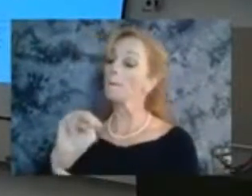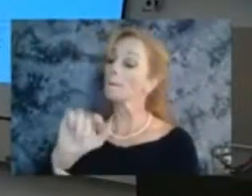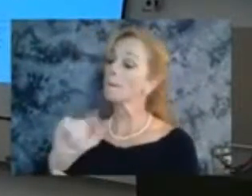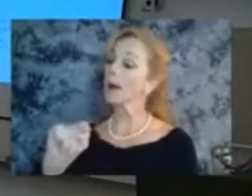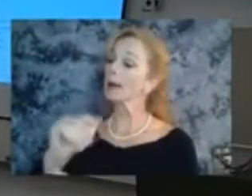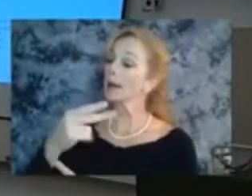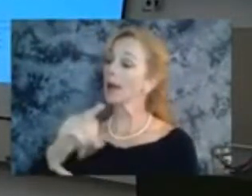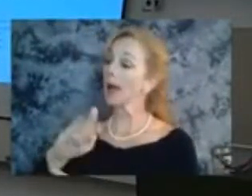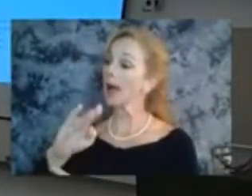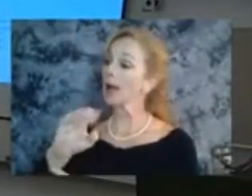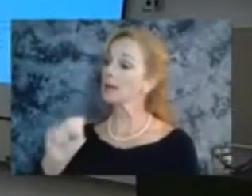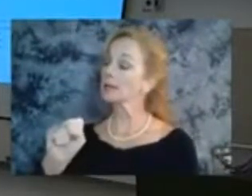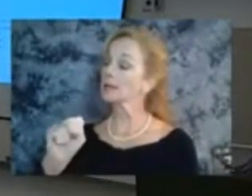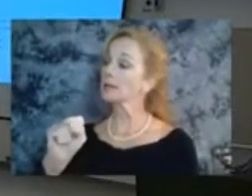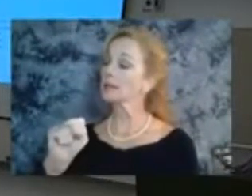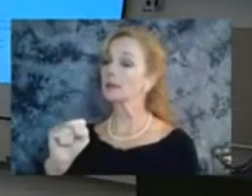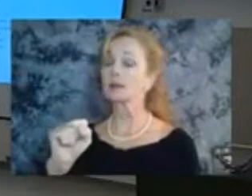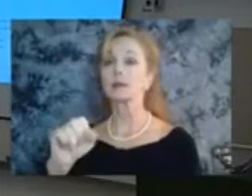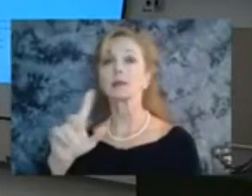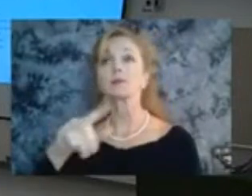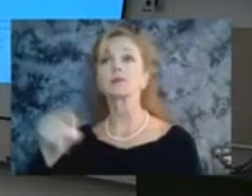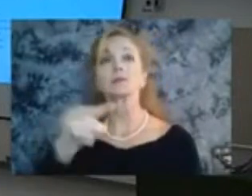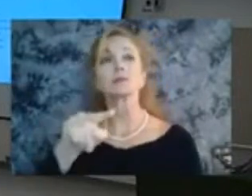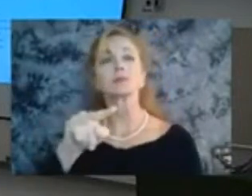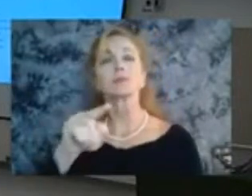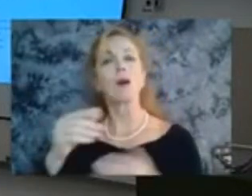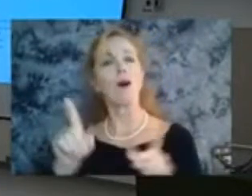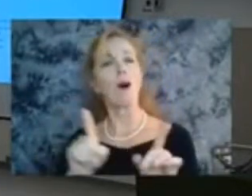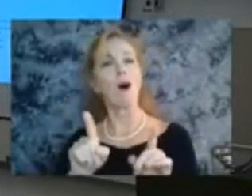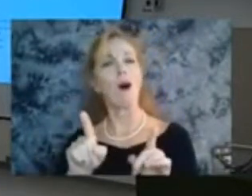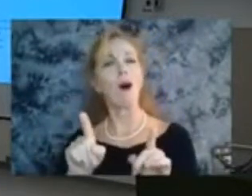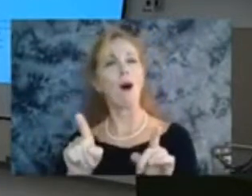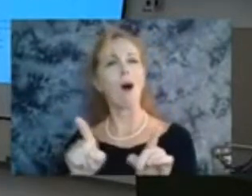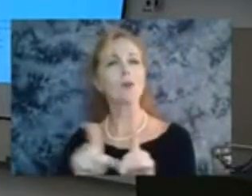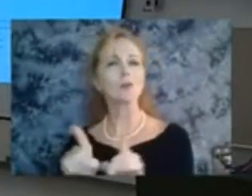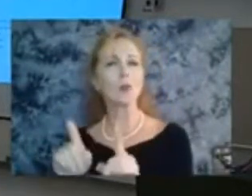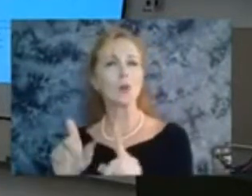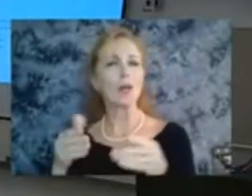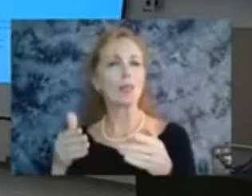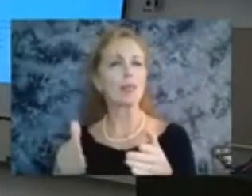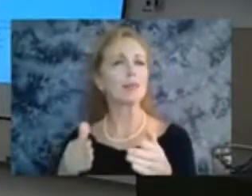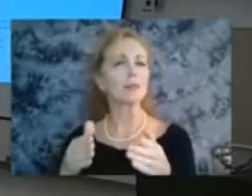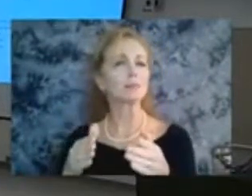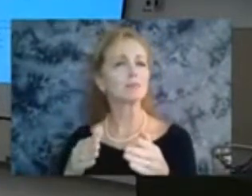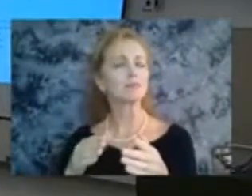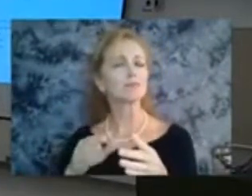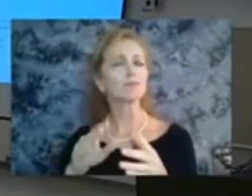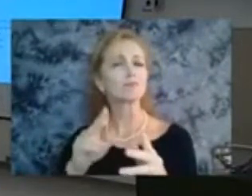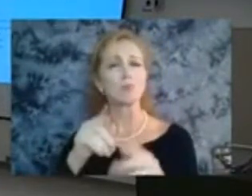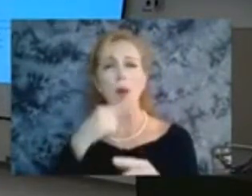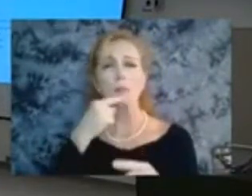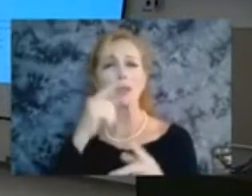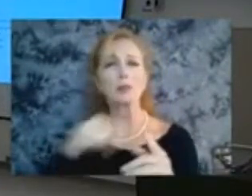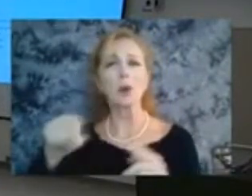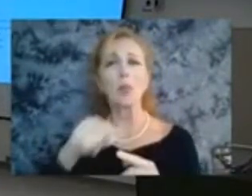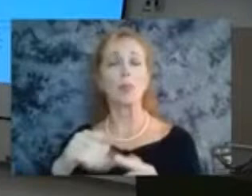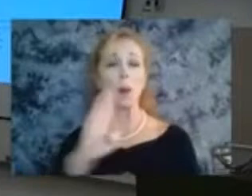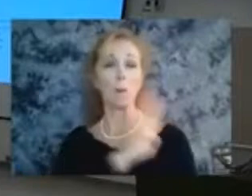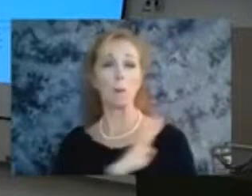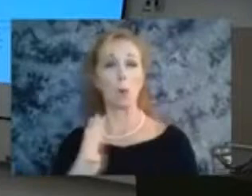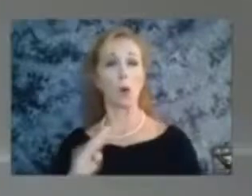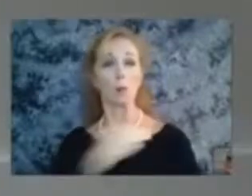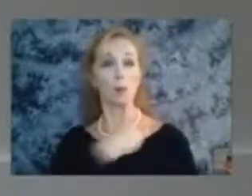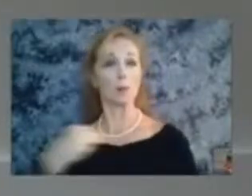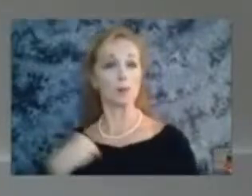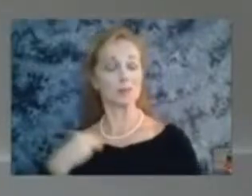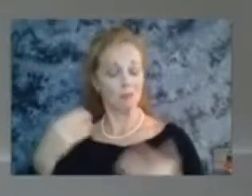way this is going to work, and I guess I'll let the viewing public know too that board members did have an opportunity to preview this